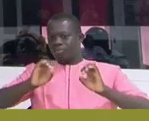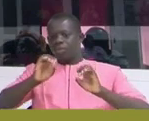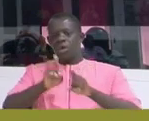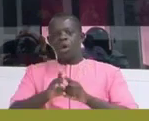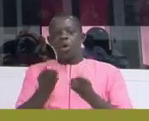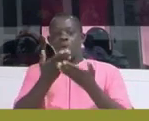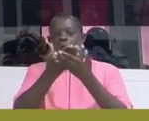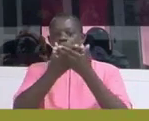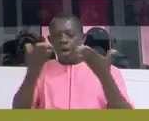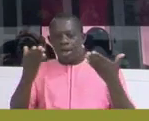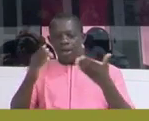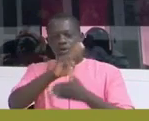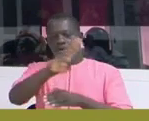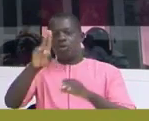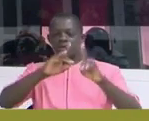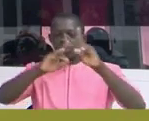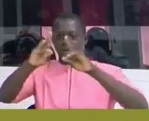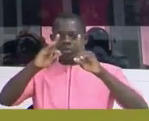said we did not